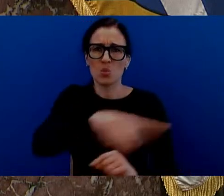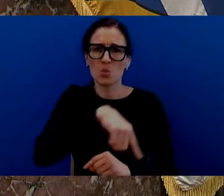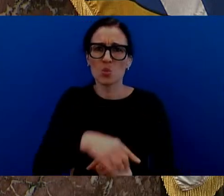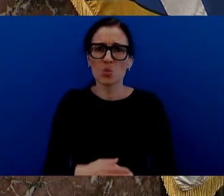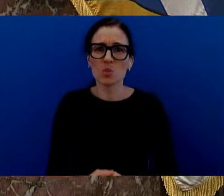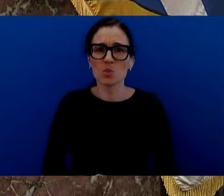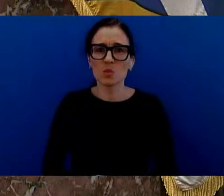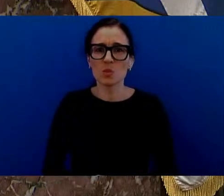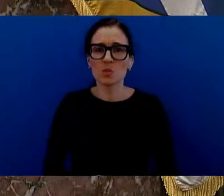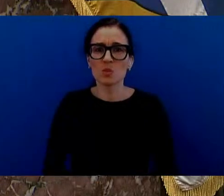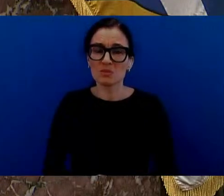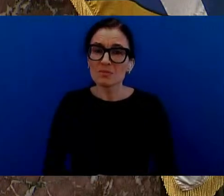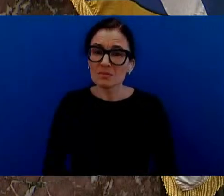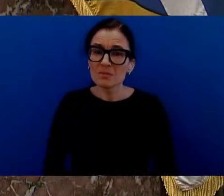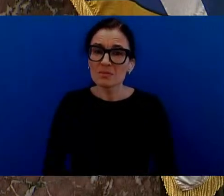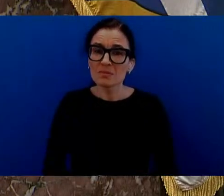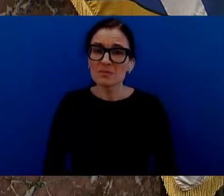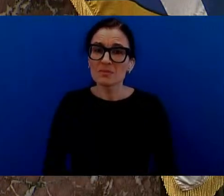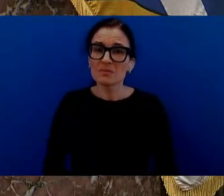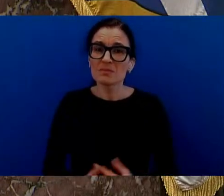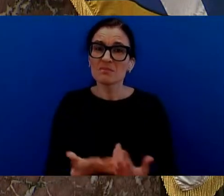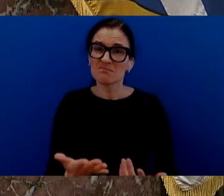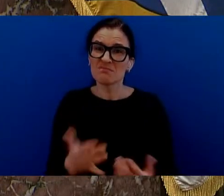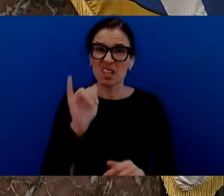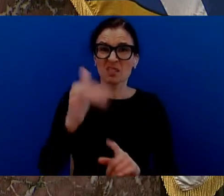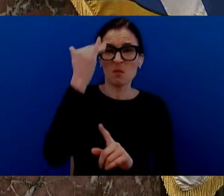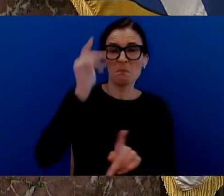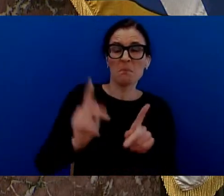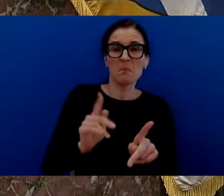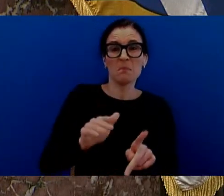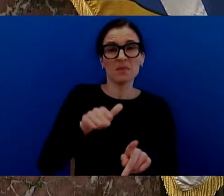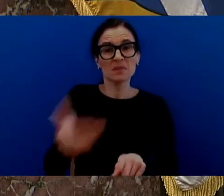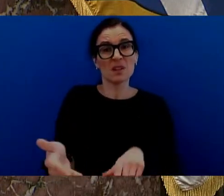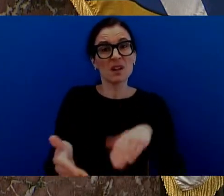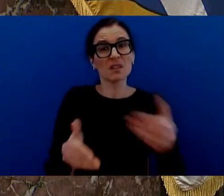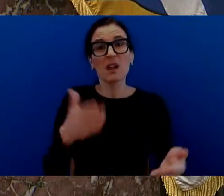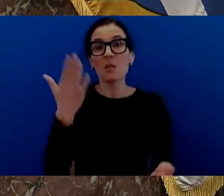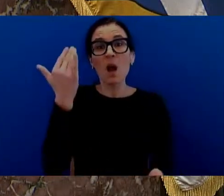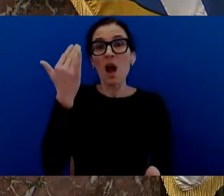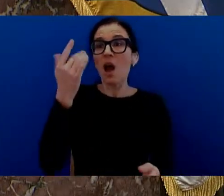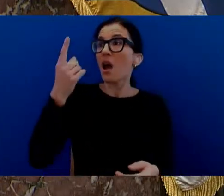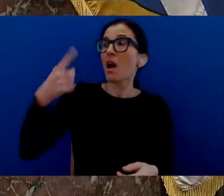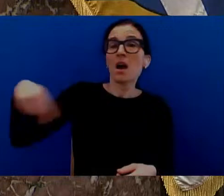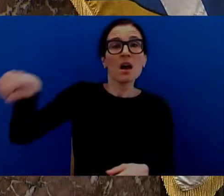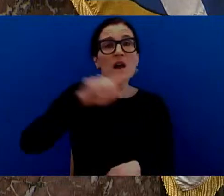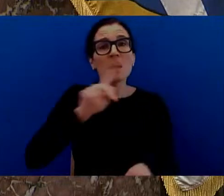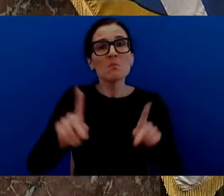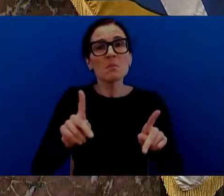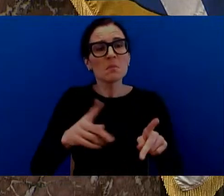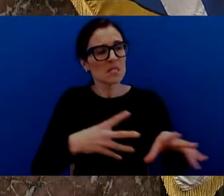because they don't accept them. But each child is a gift.